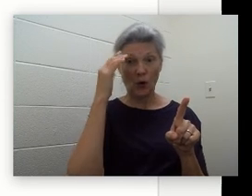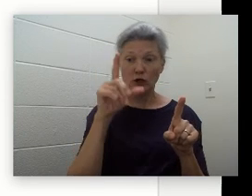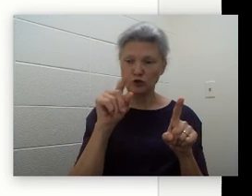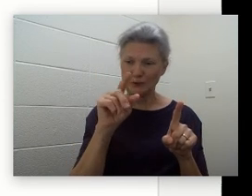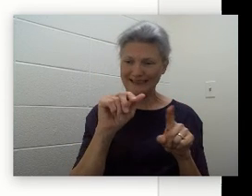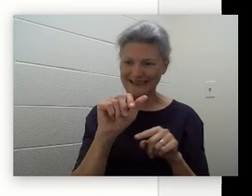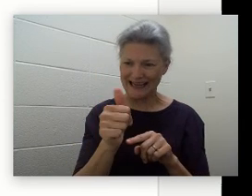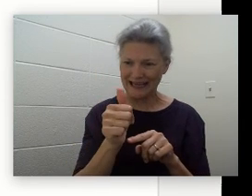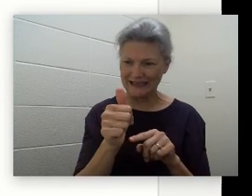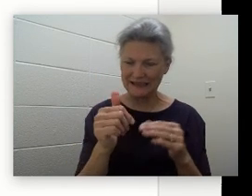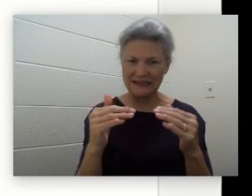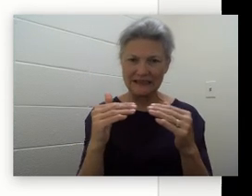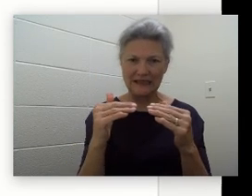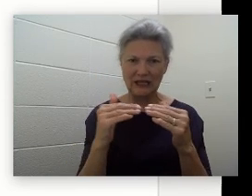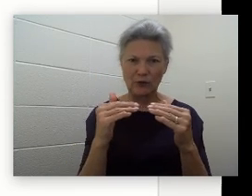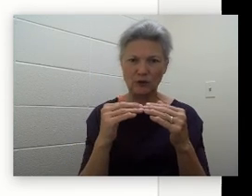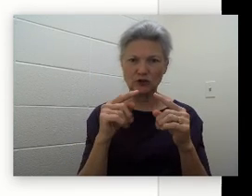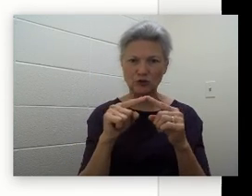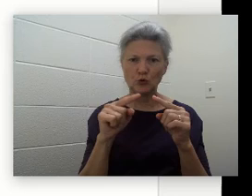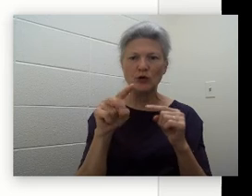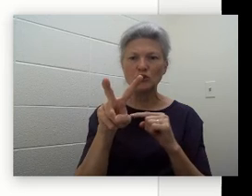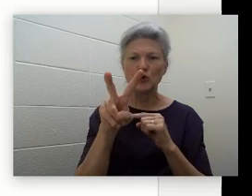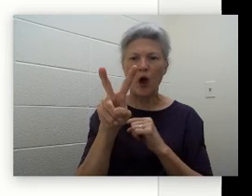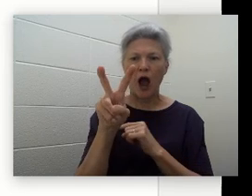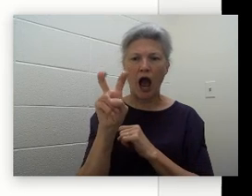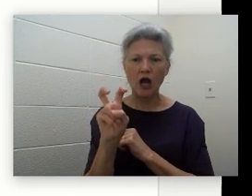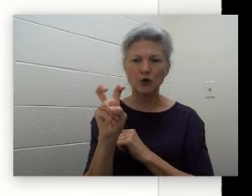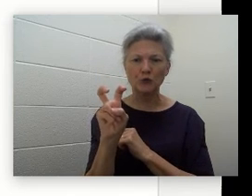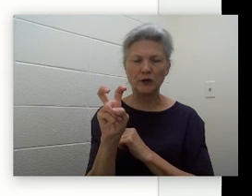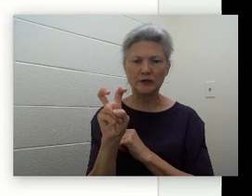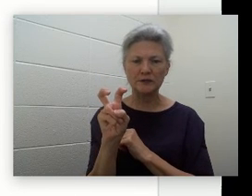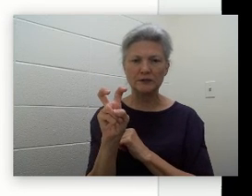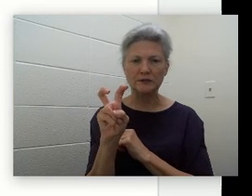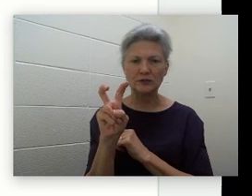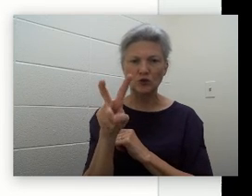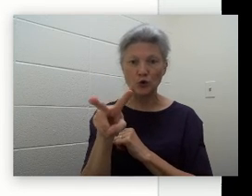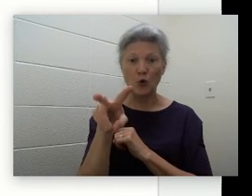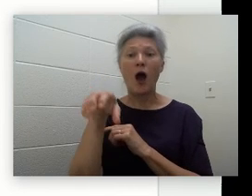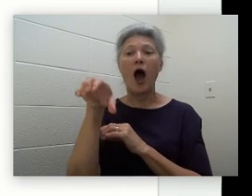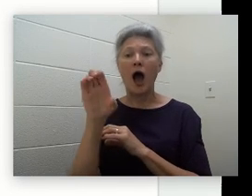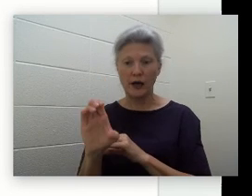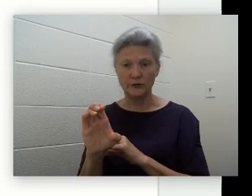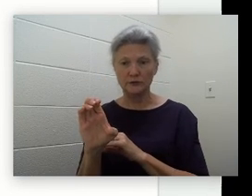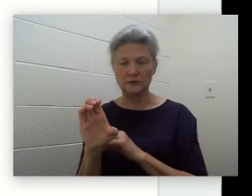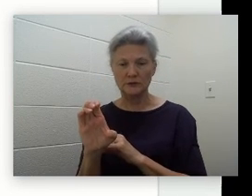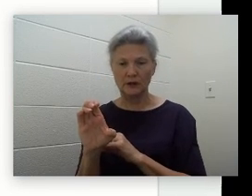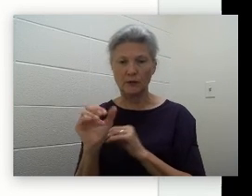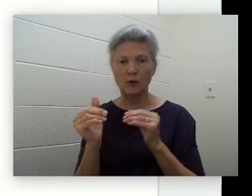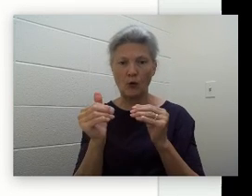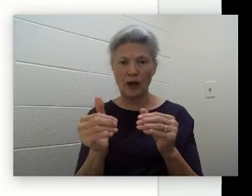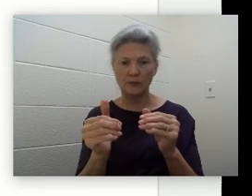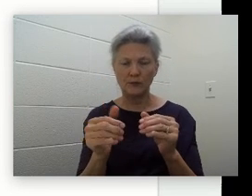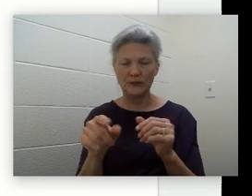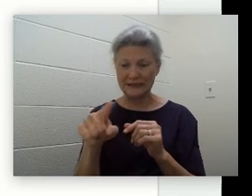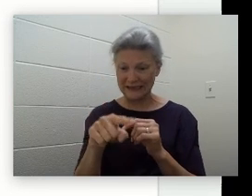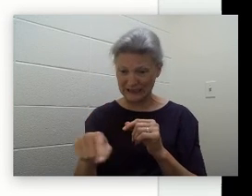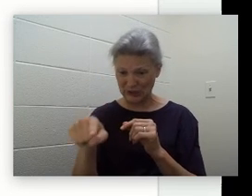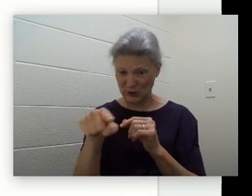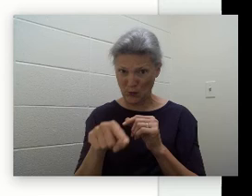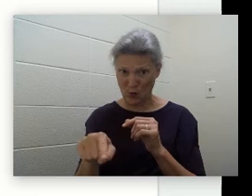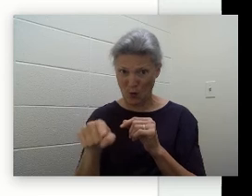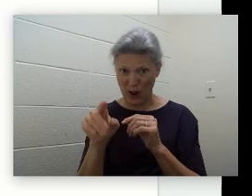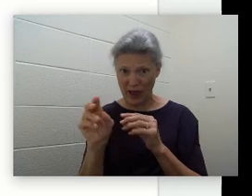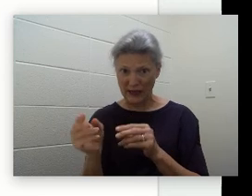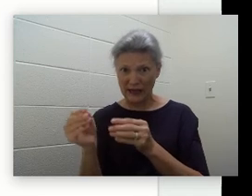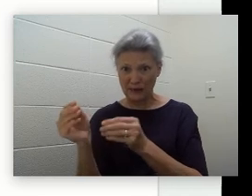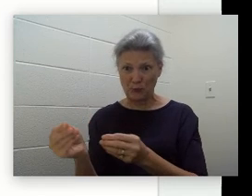20 tens is equivalent to 2 hundreds. So I'm going to go ahead and put my 0 tens here and my